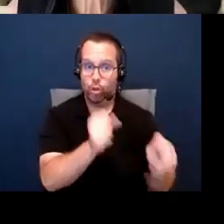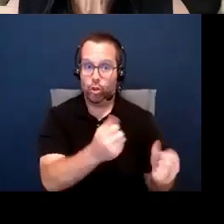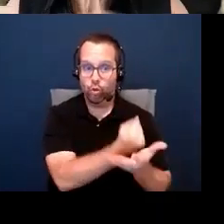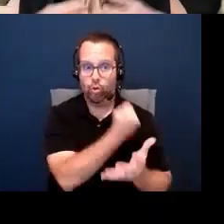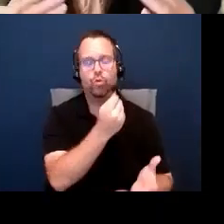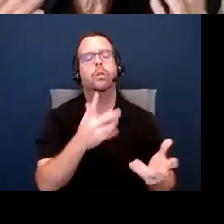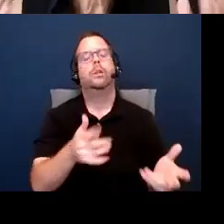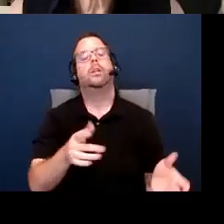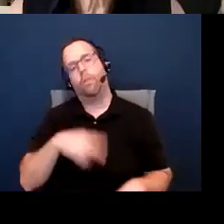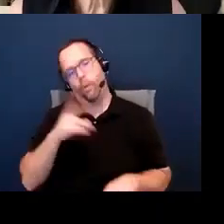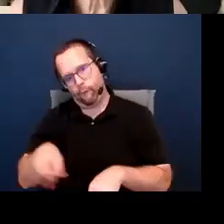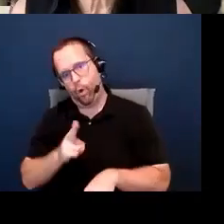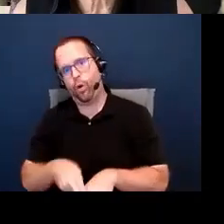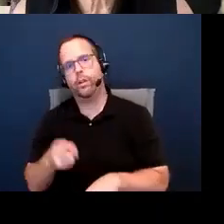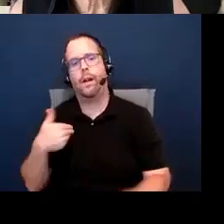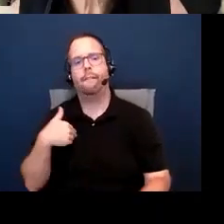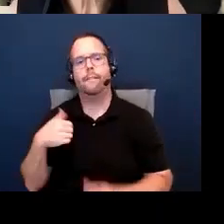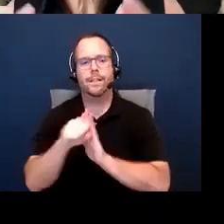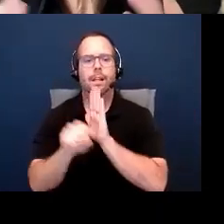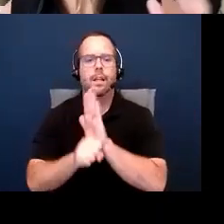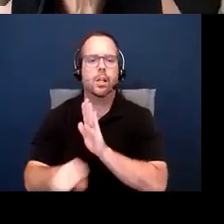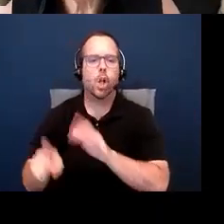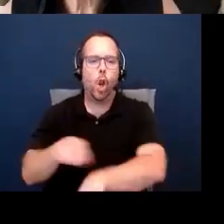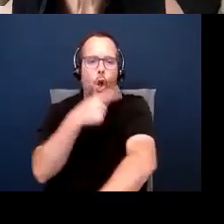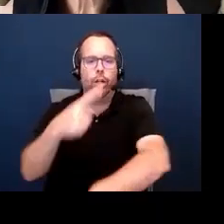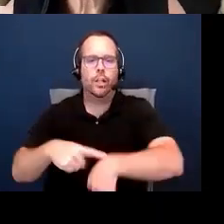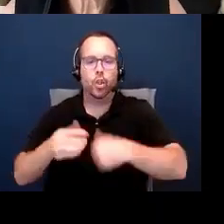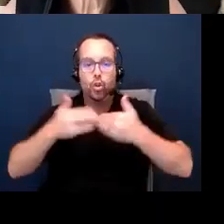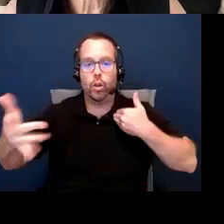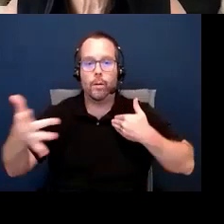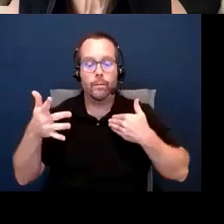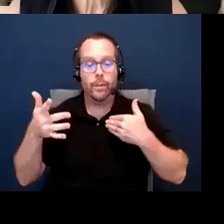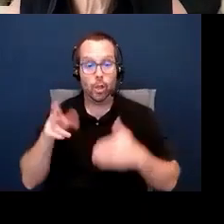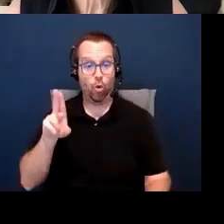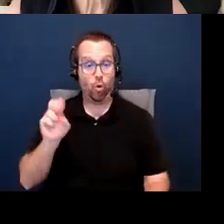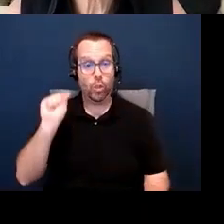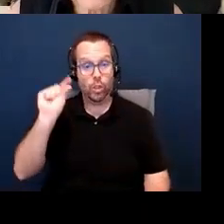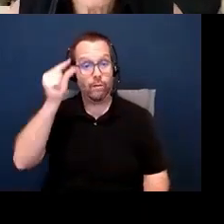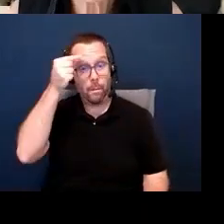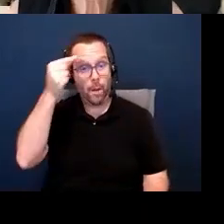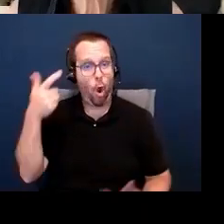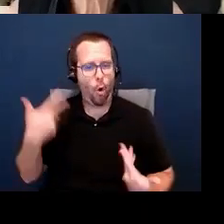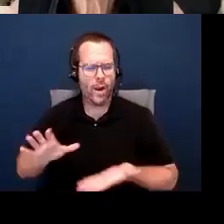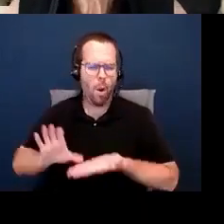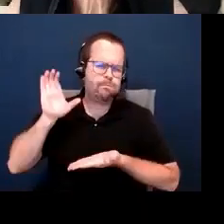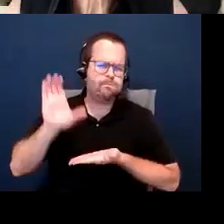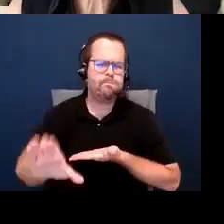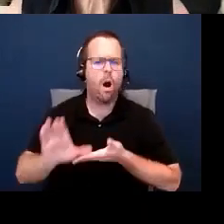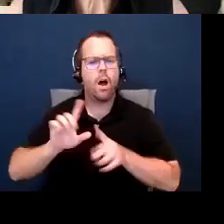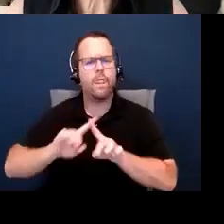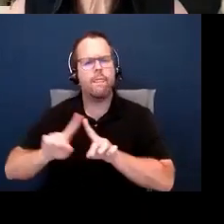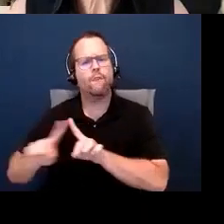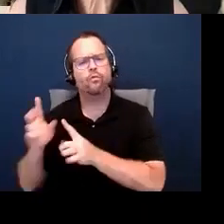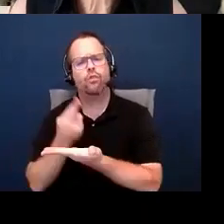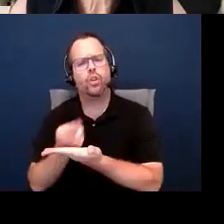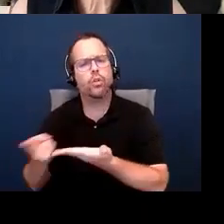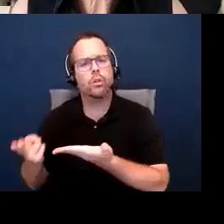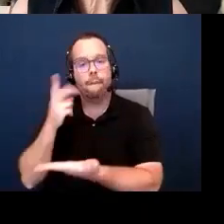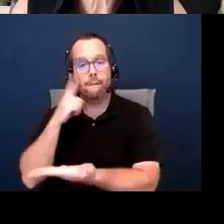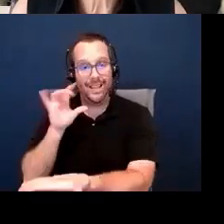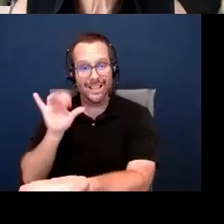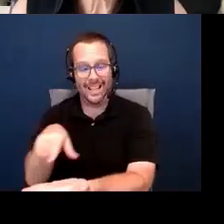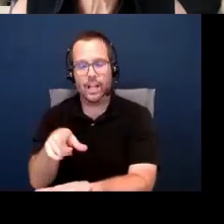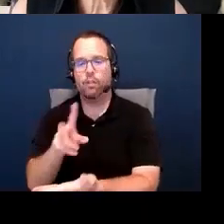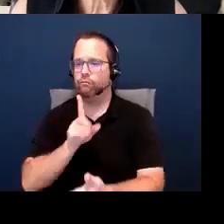that the U.S. government has put a great deal of resources into and are really becoming